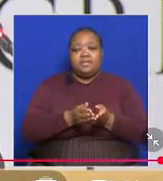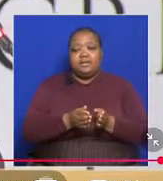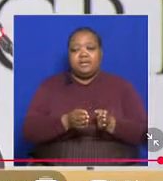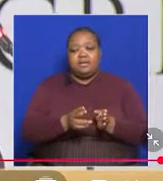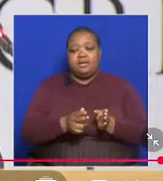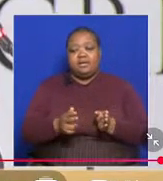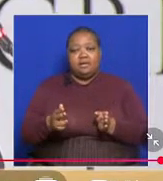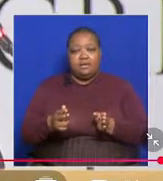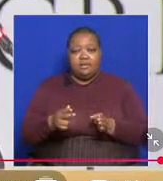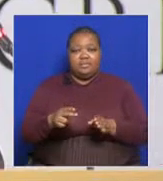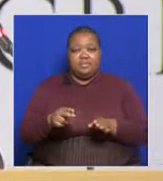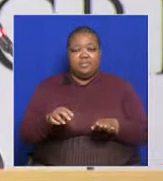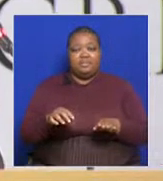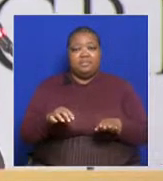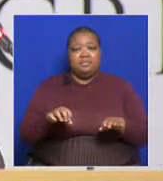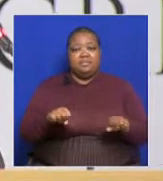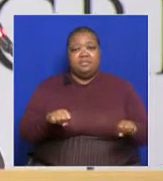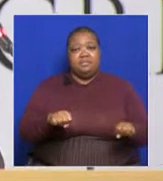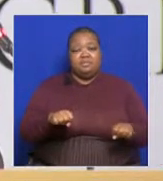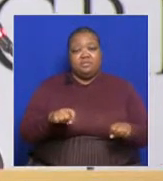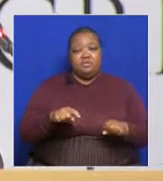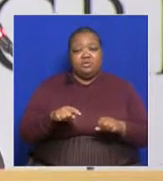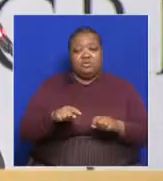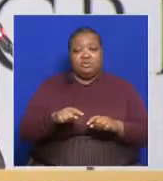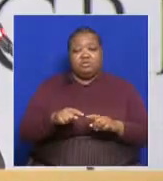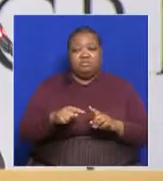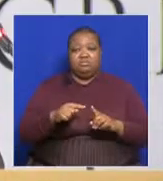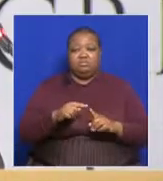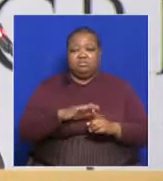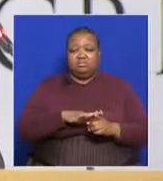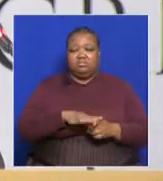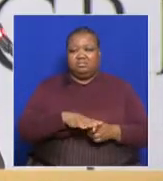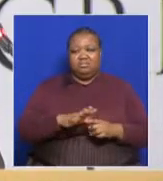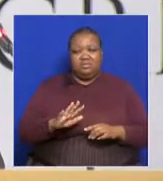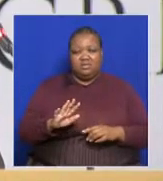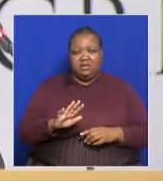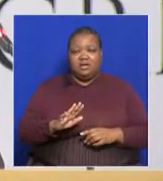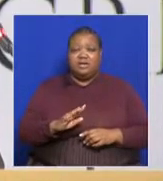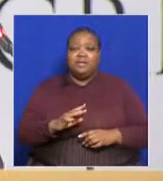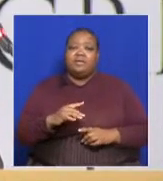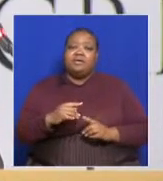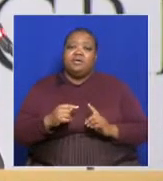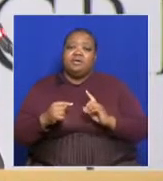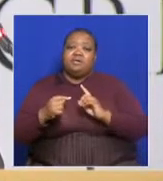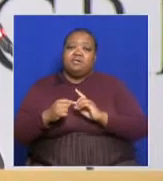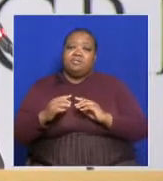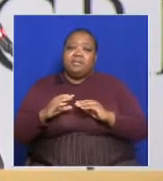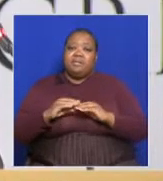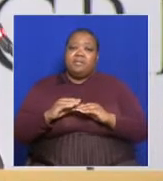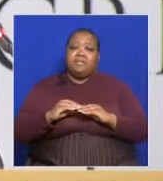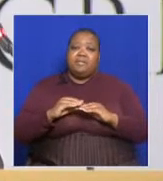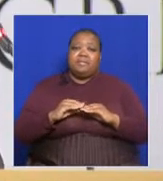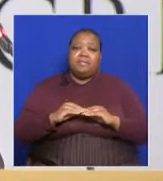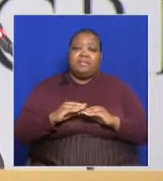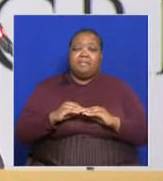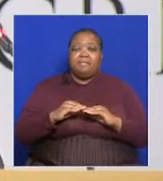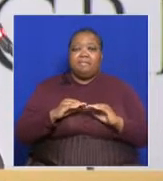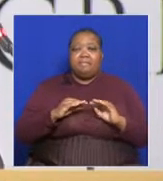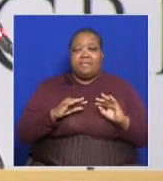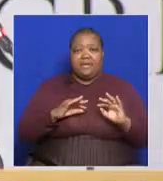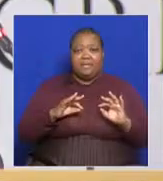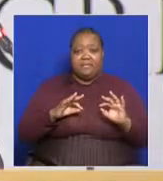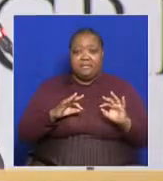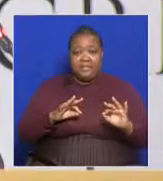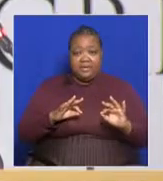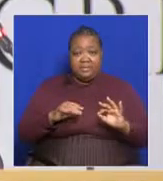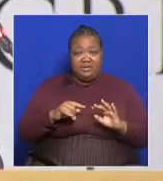Not to shoot him down, but it's not the member himself that was prolific in terms of identifying containers or doing